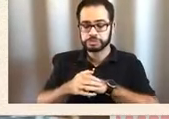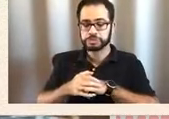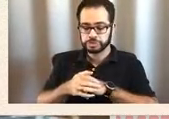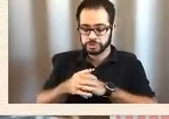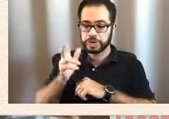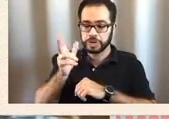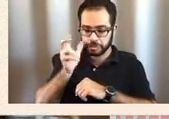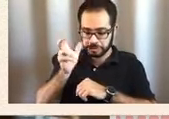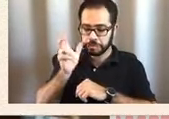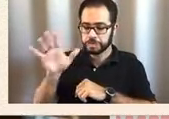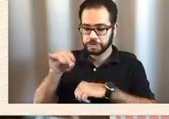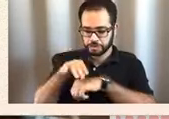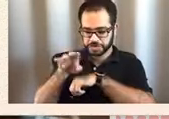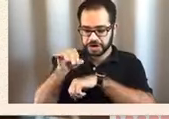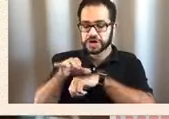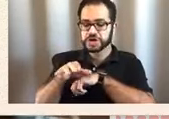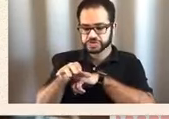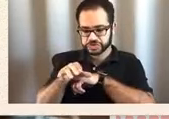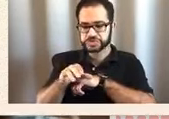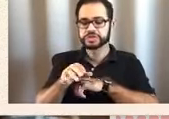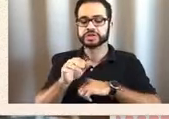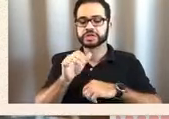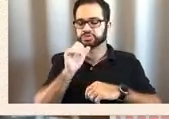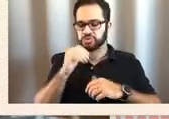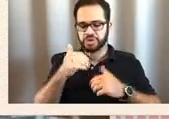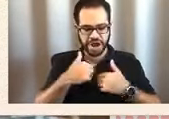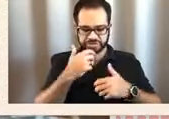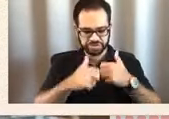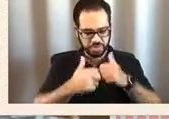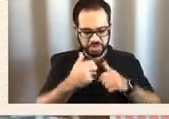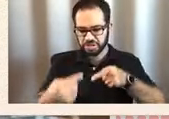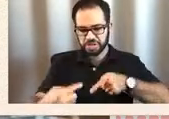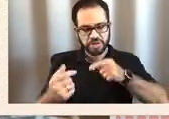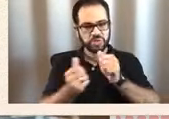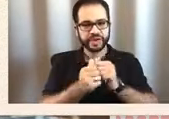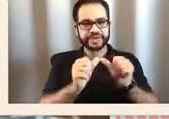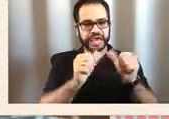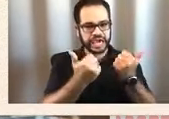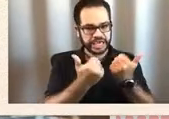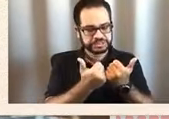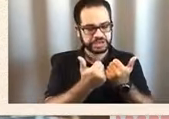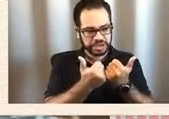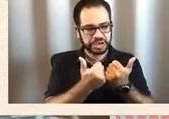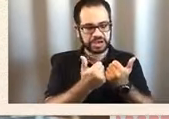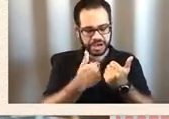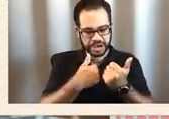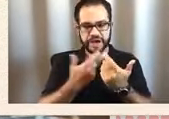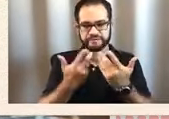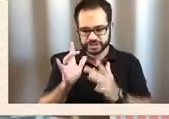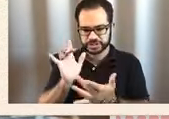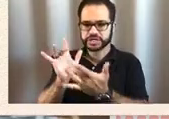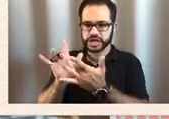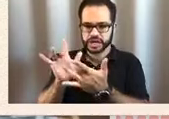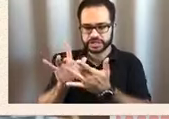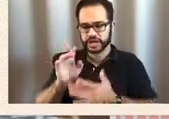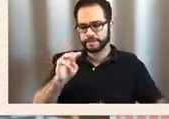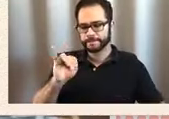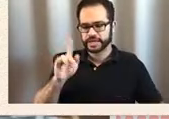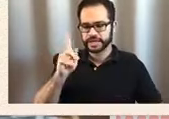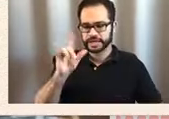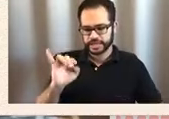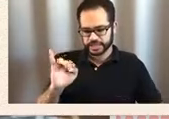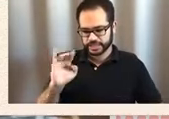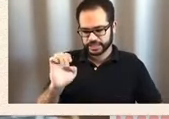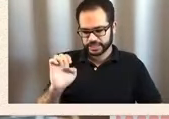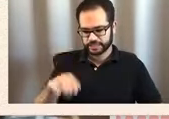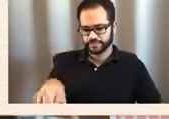with agencies or services, I contact Minnie Whitehead